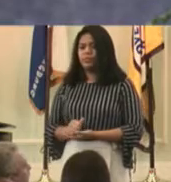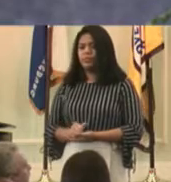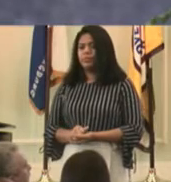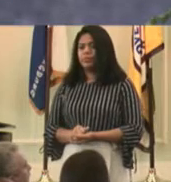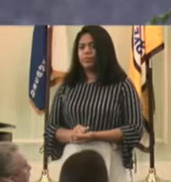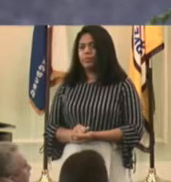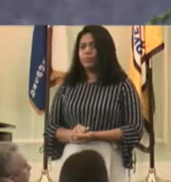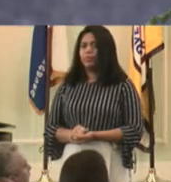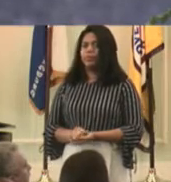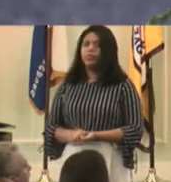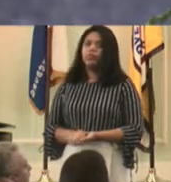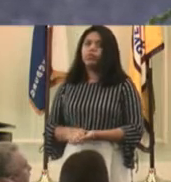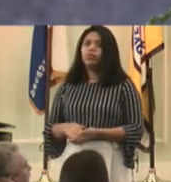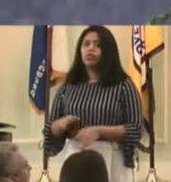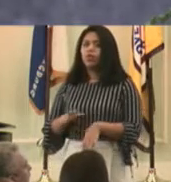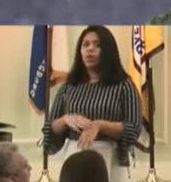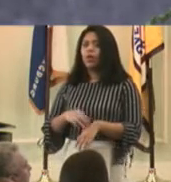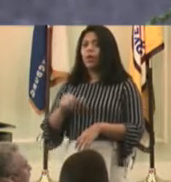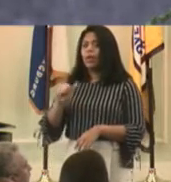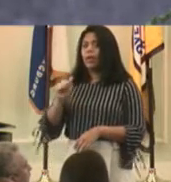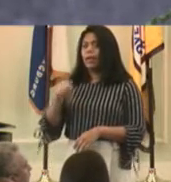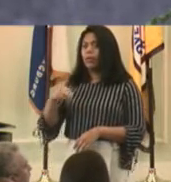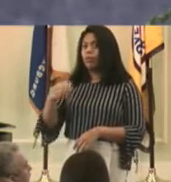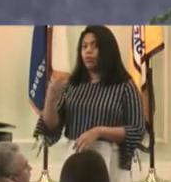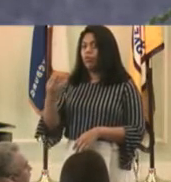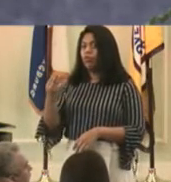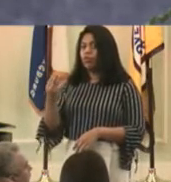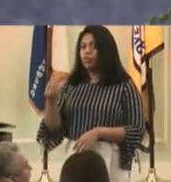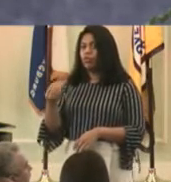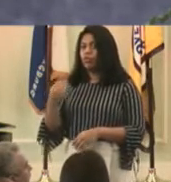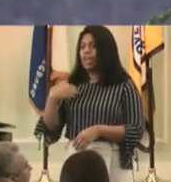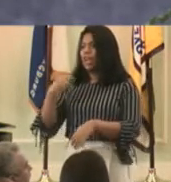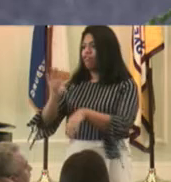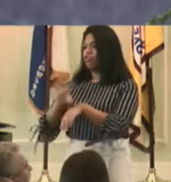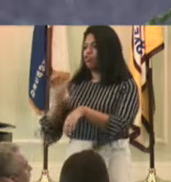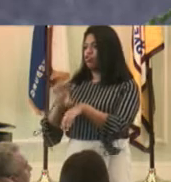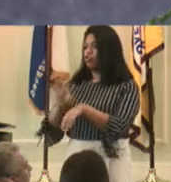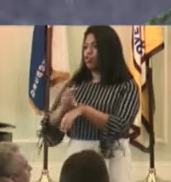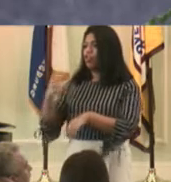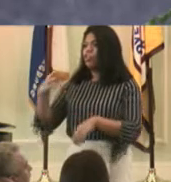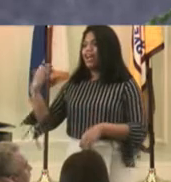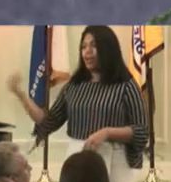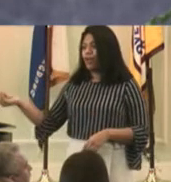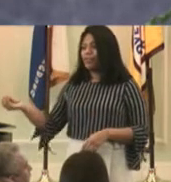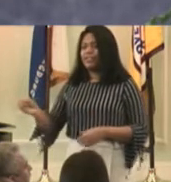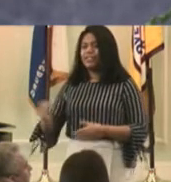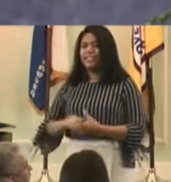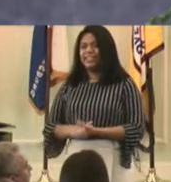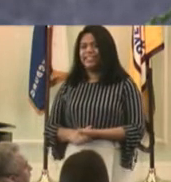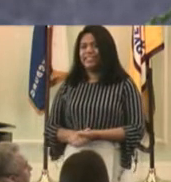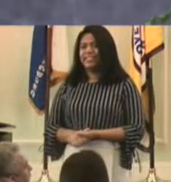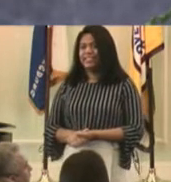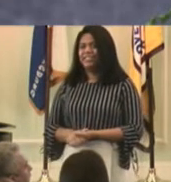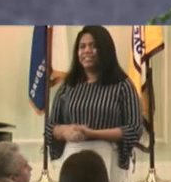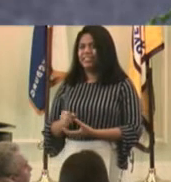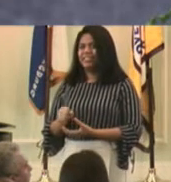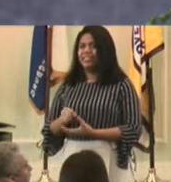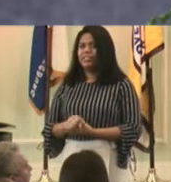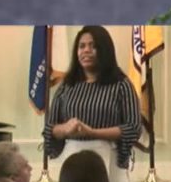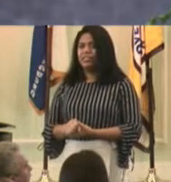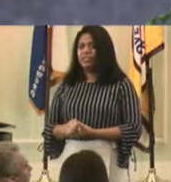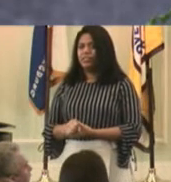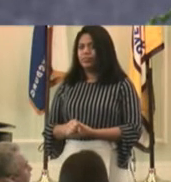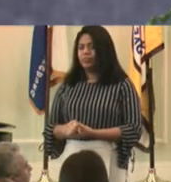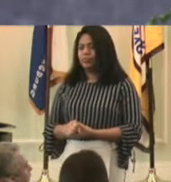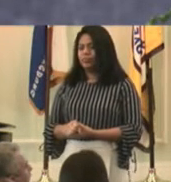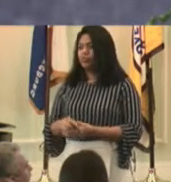them. On April 14th, we'll be having church on the lawn. That's outdoor church. I like that theme, though, church on the lawn. And so we're looking